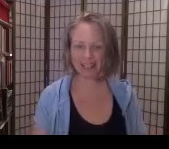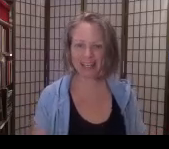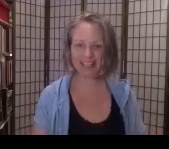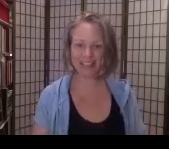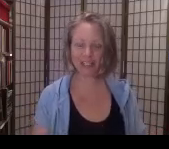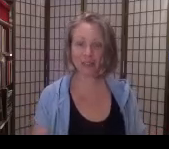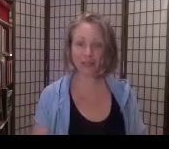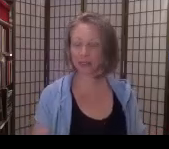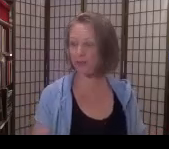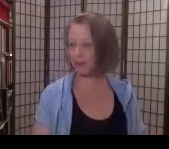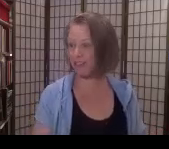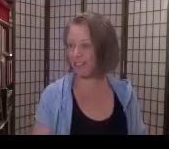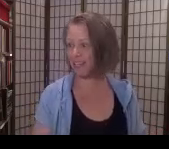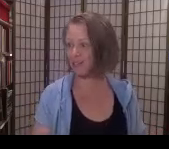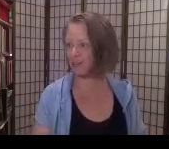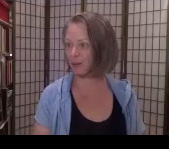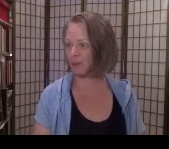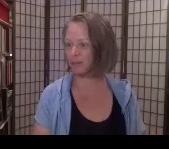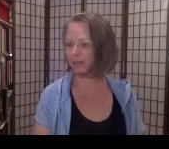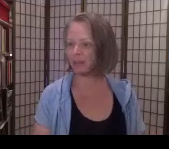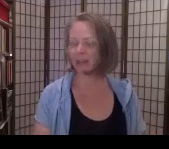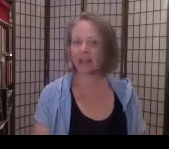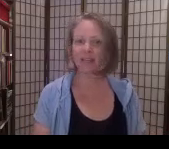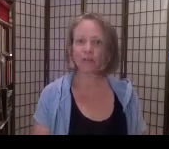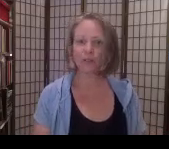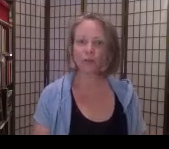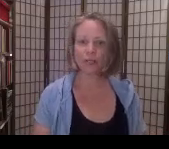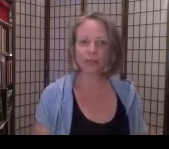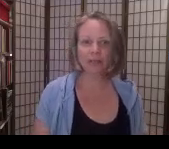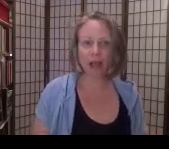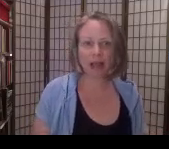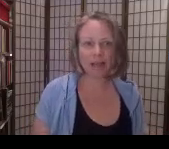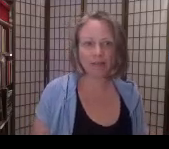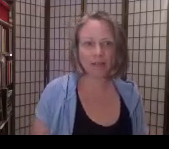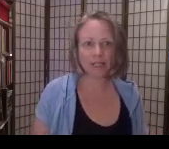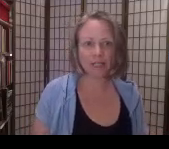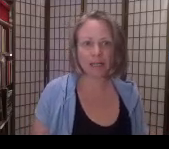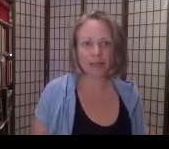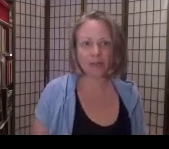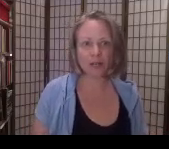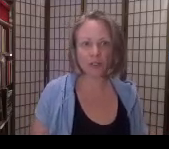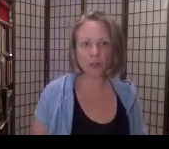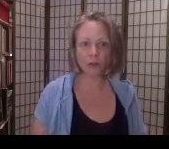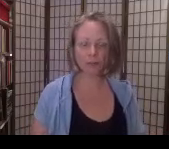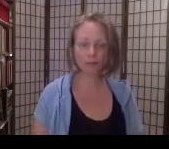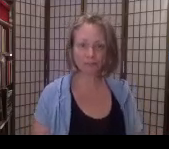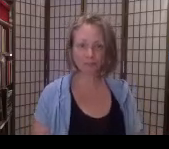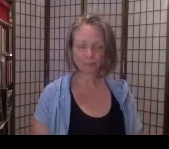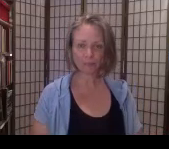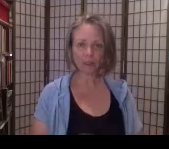picture and share some wisdom with us today. So if you're joining me live, if you're on